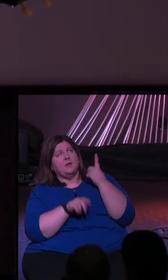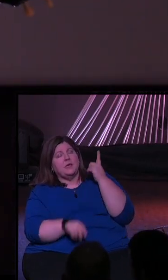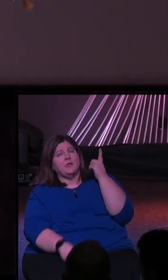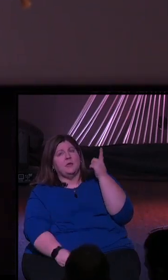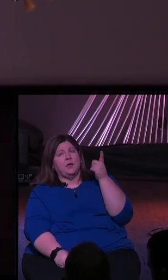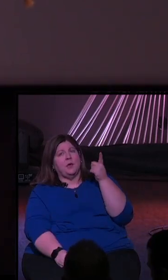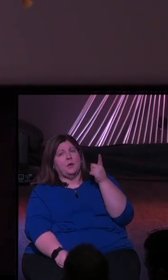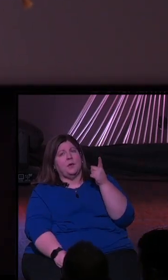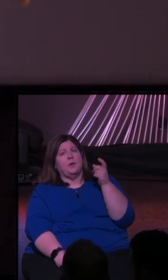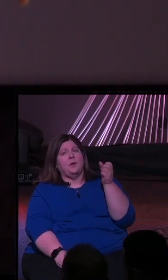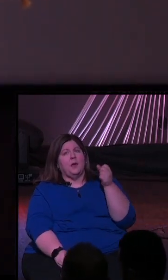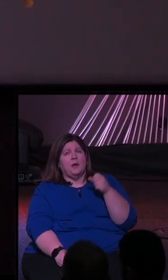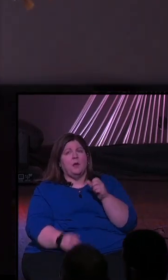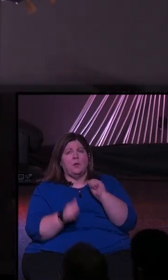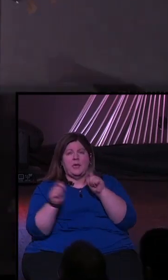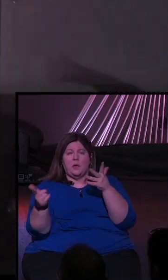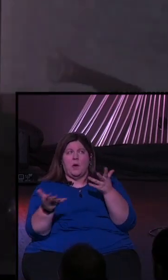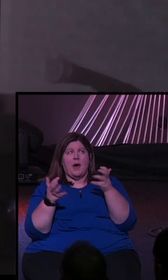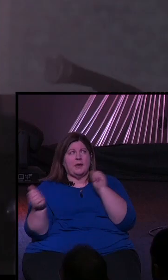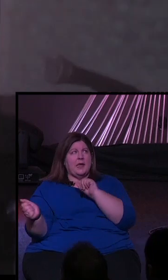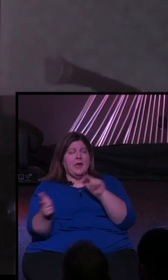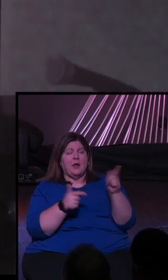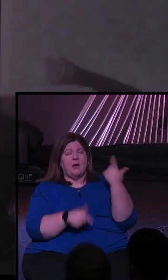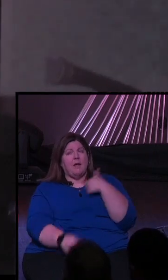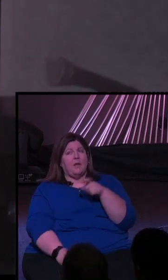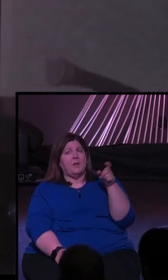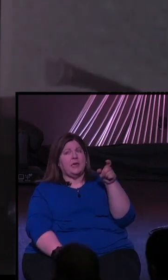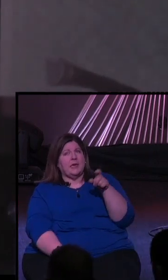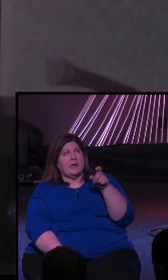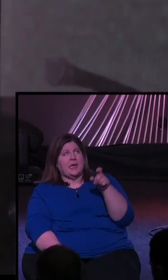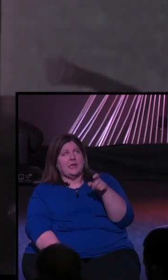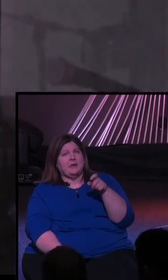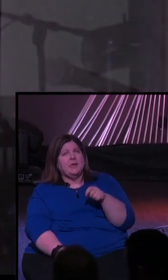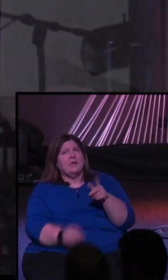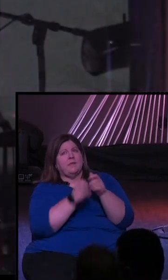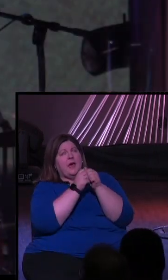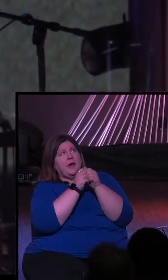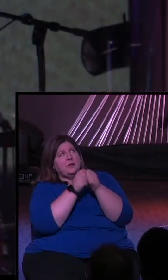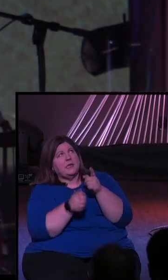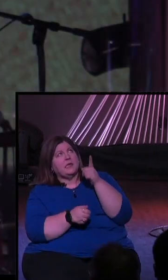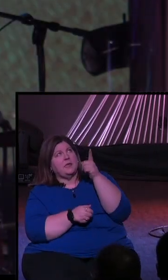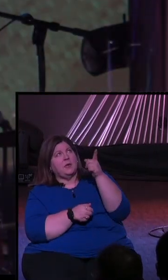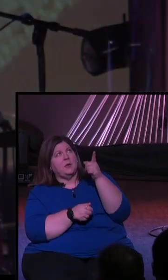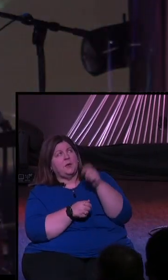found in you. All we want and all we need, it is